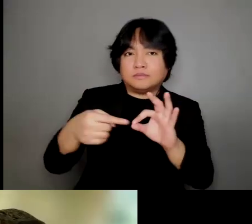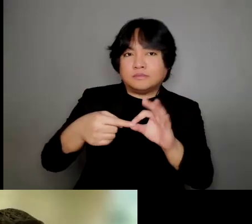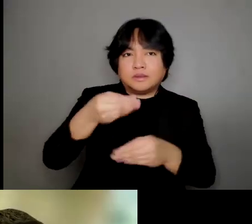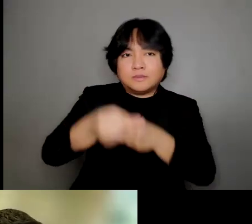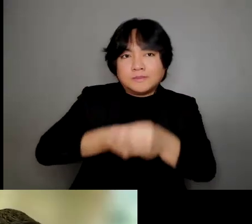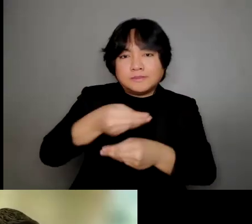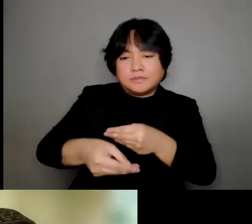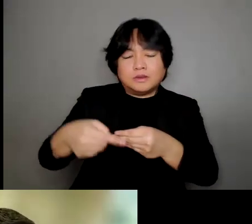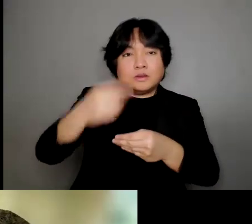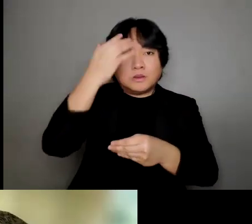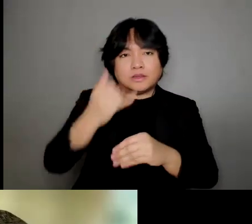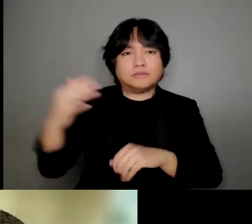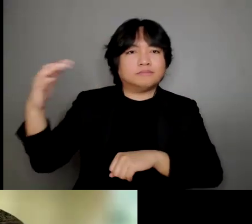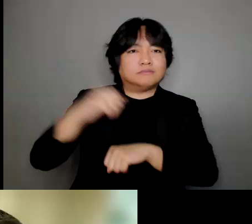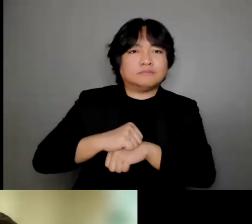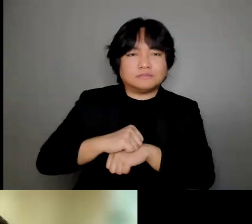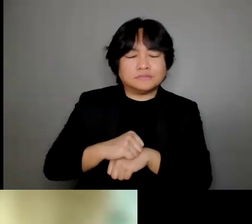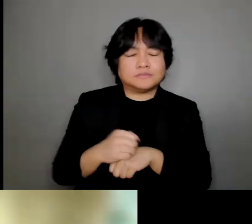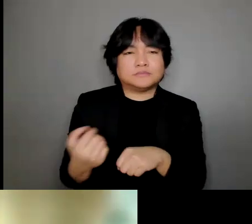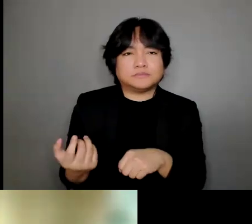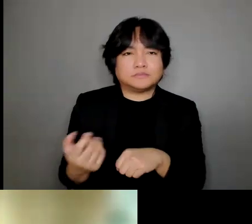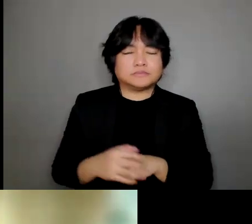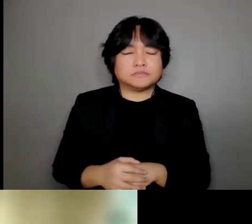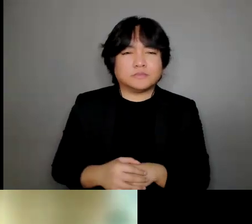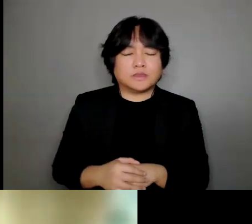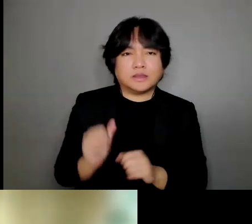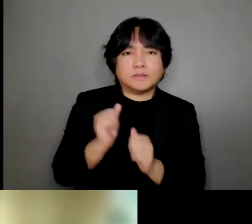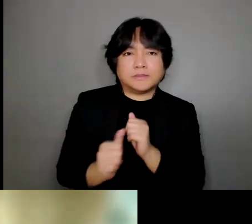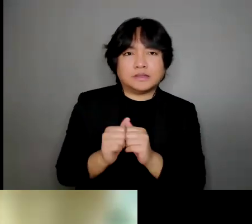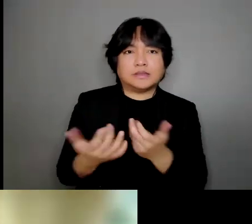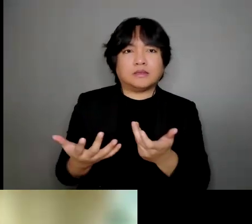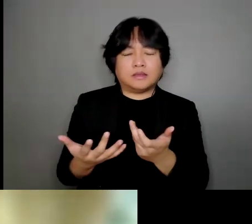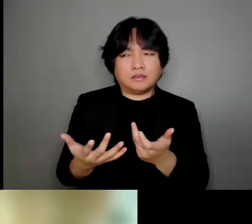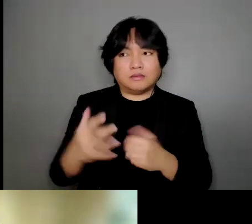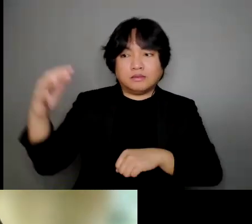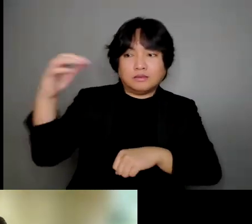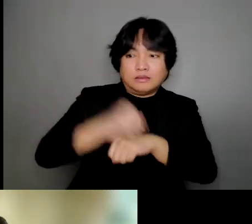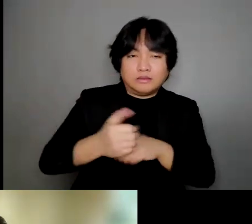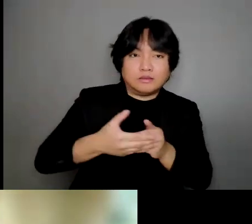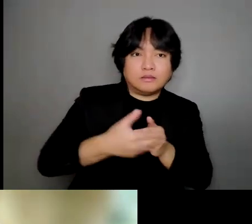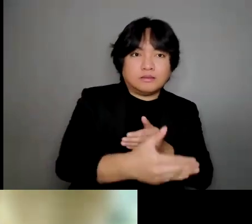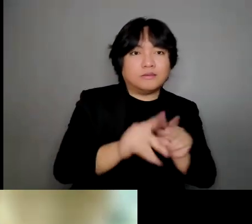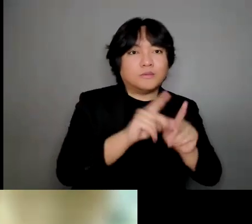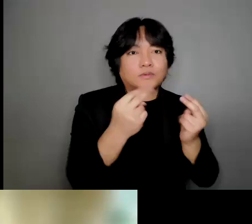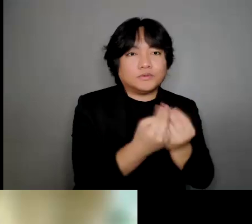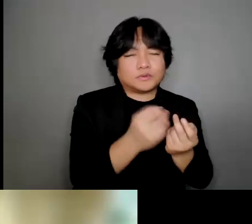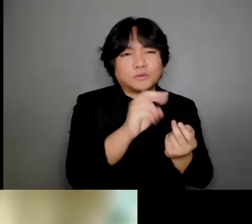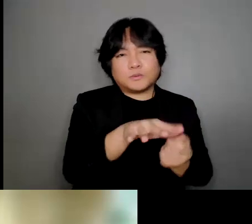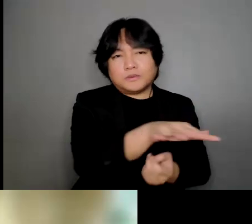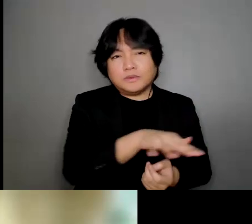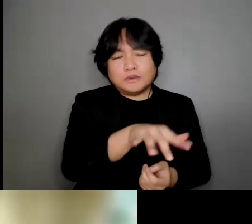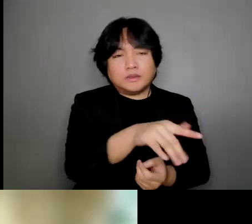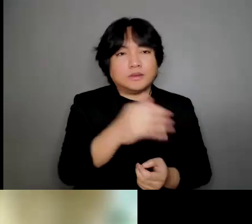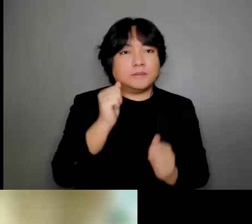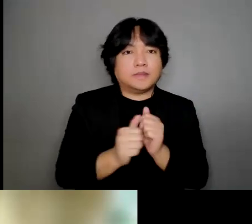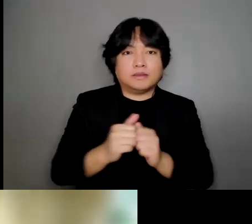decolonization, right? Wherein, in relation again to the positionality or the space, wherein